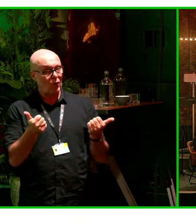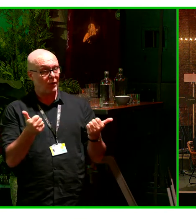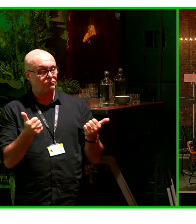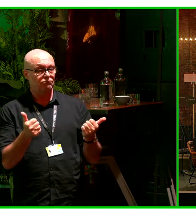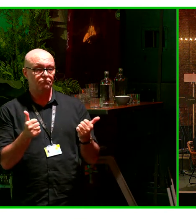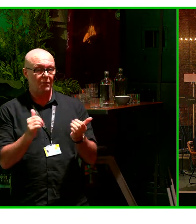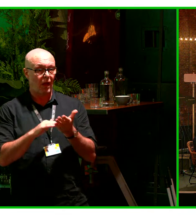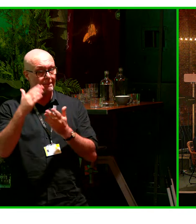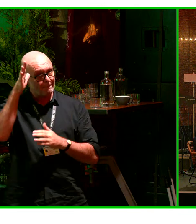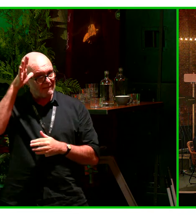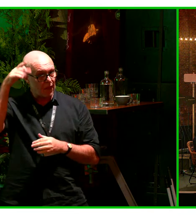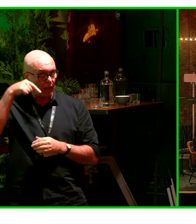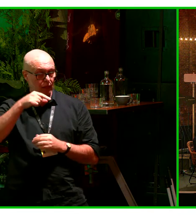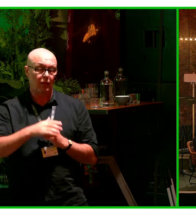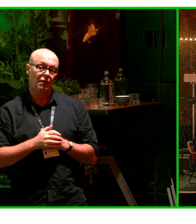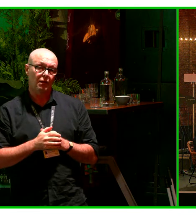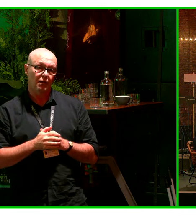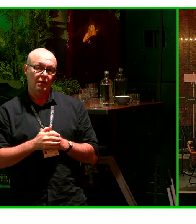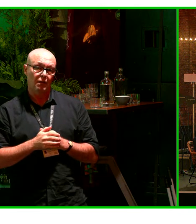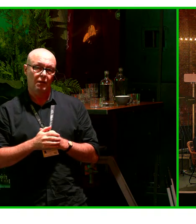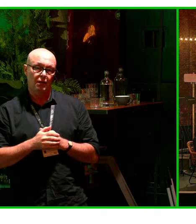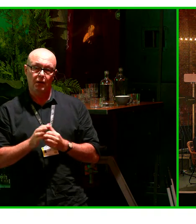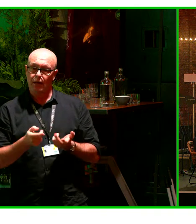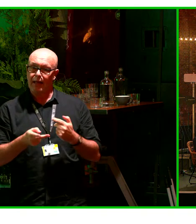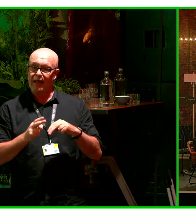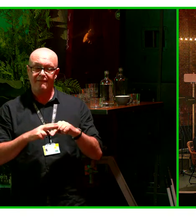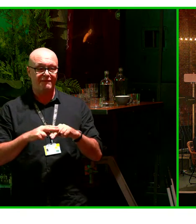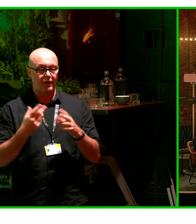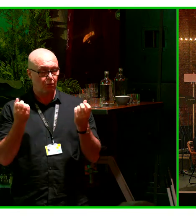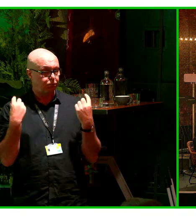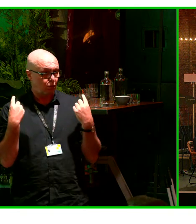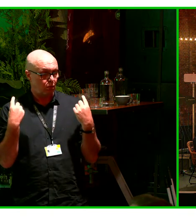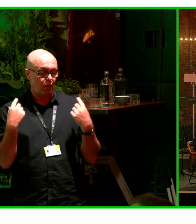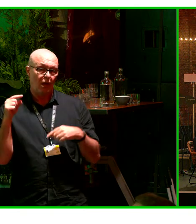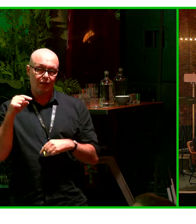Mayfield. For those of you who don't know, this is